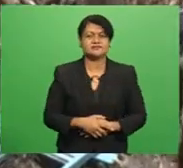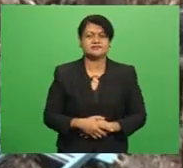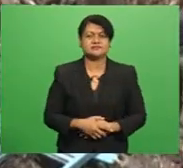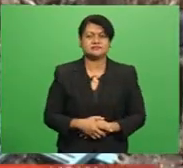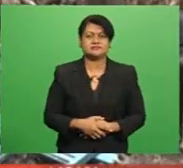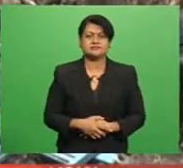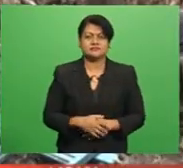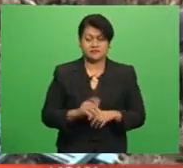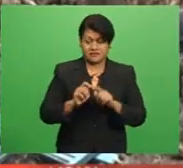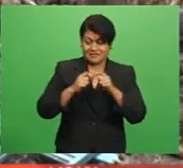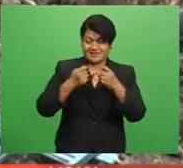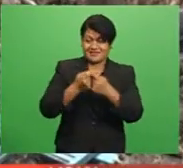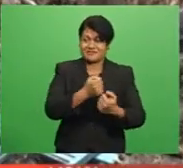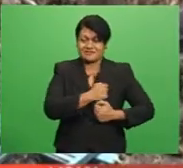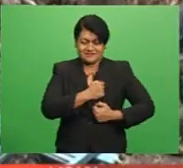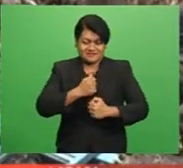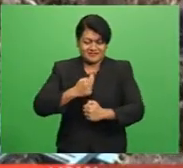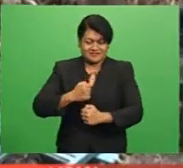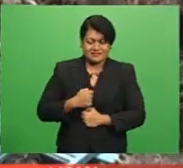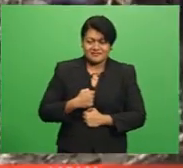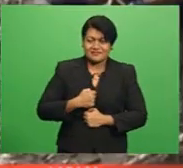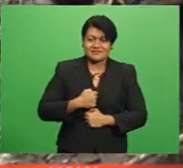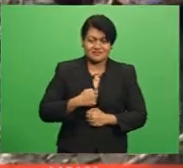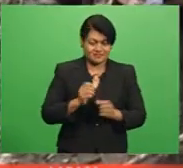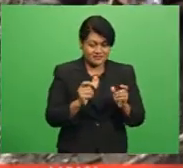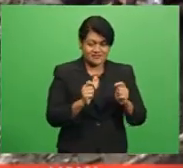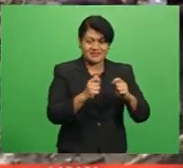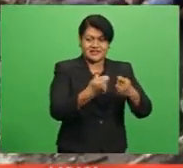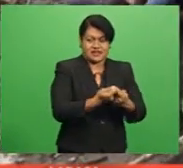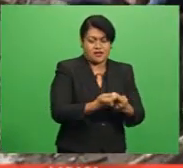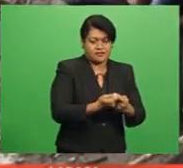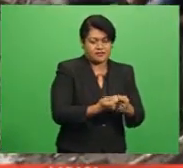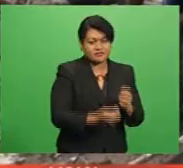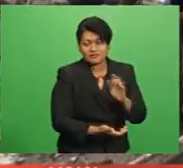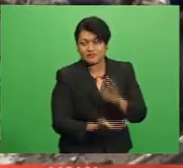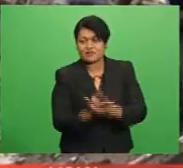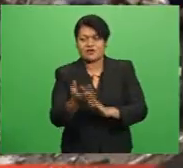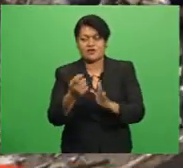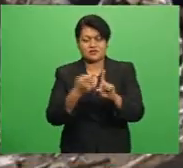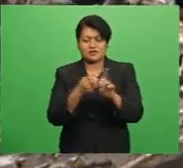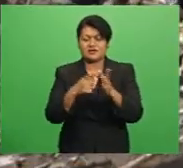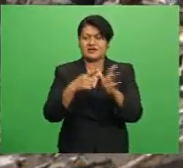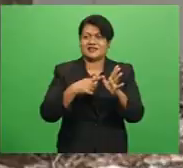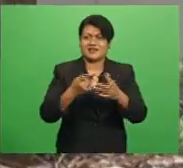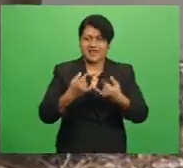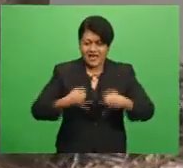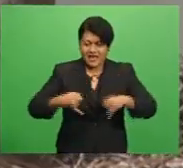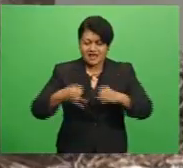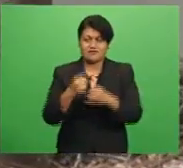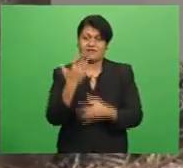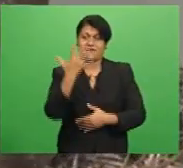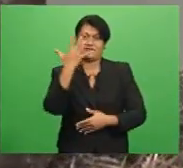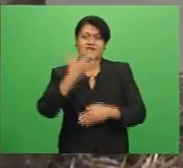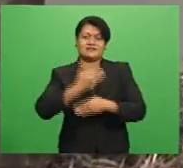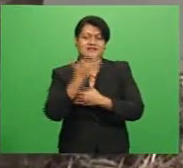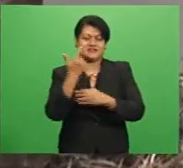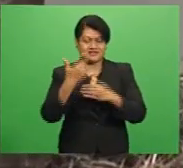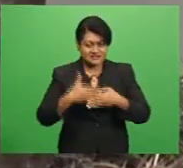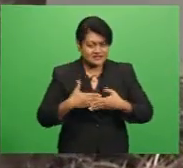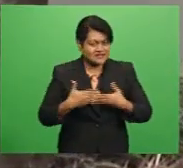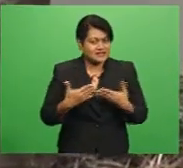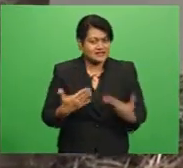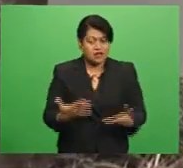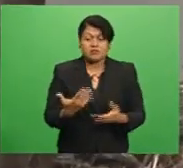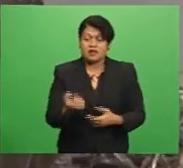This team from the RFMF Engineers Division has been on Kia Island for 5 days now. They have the mammoth task